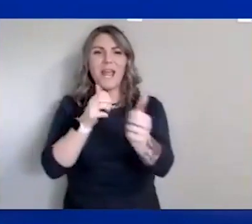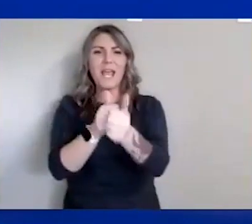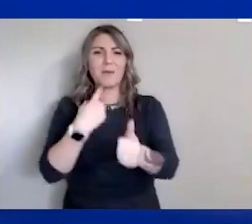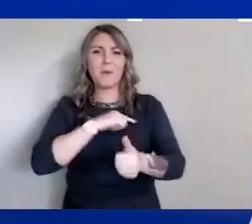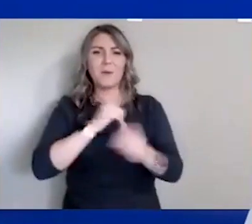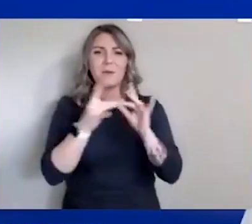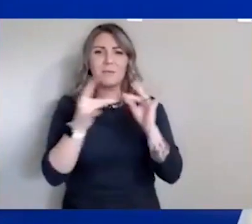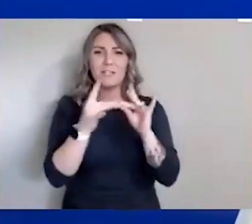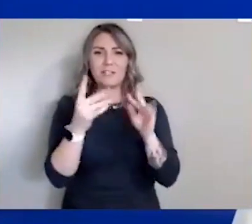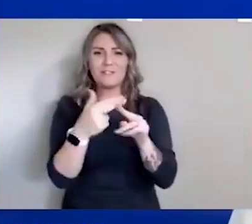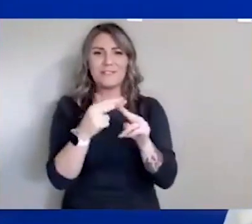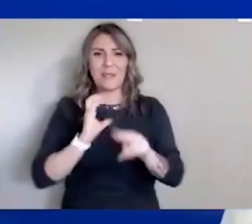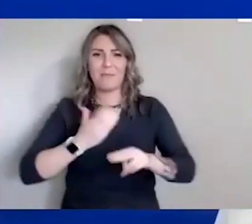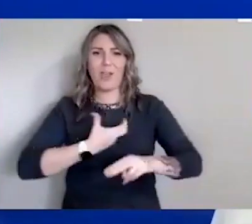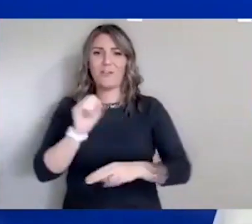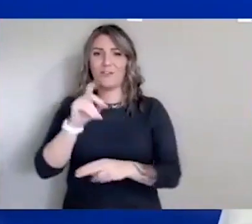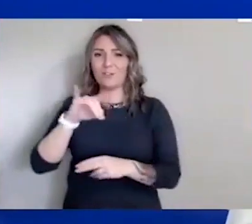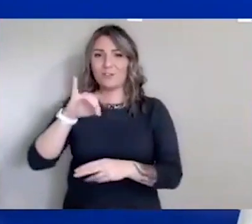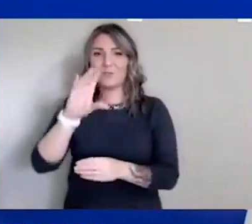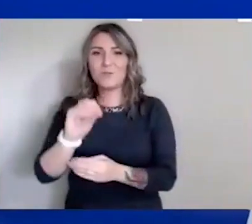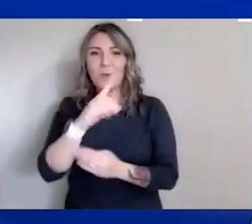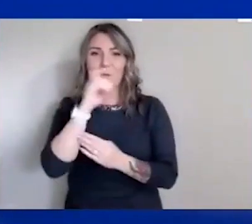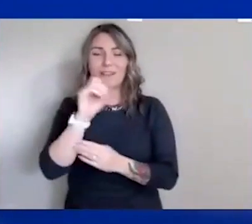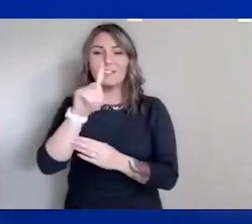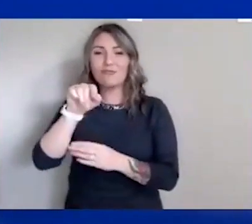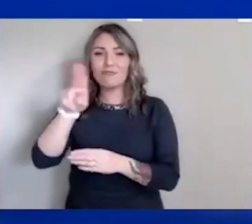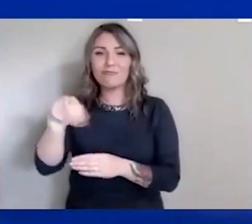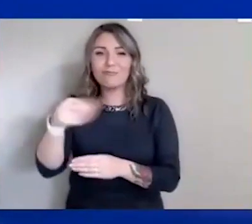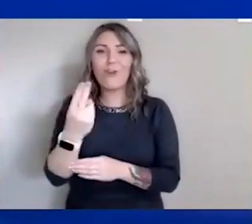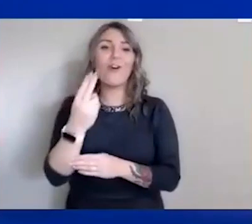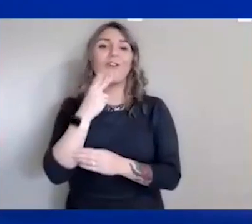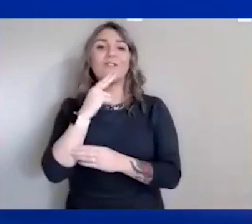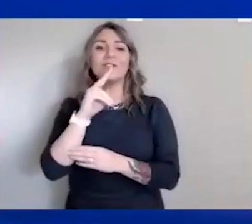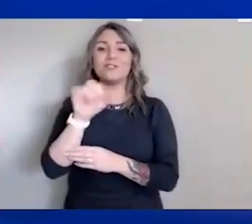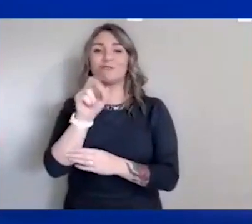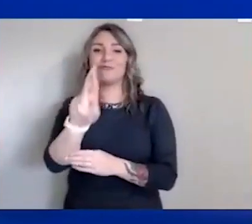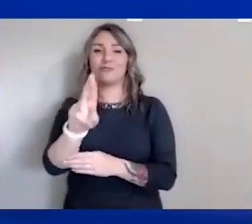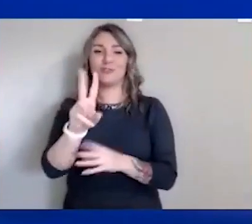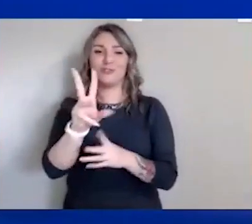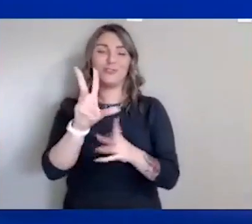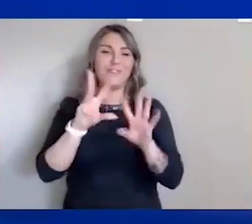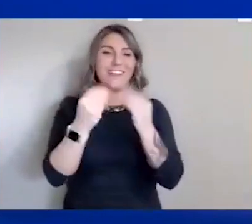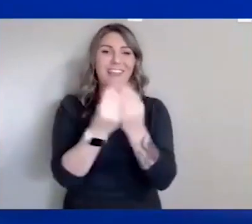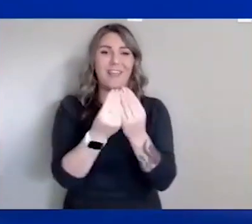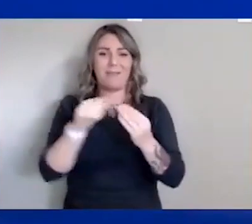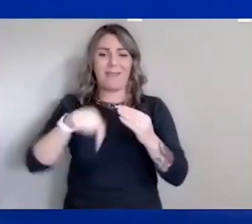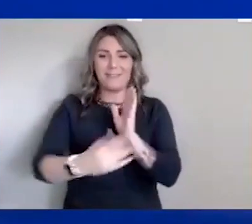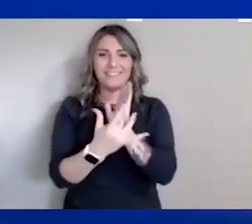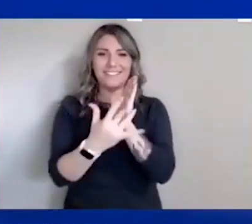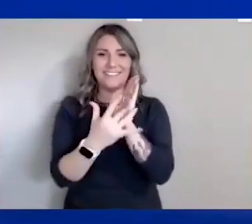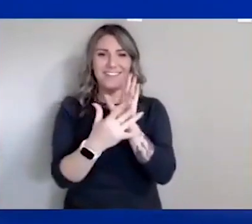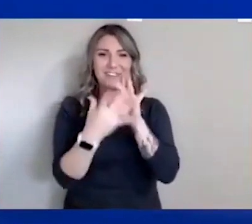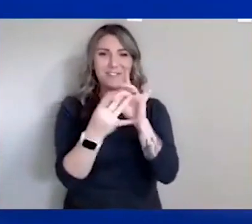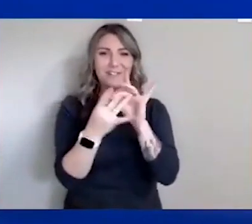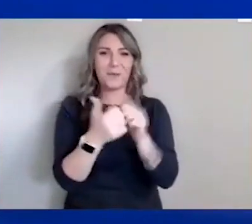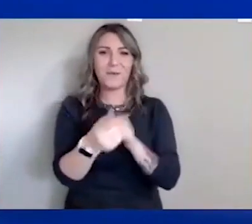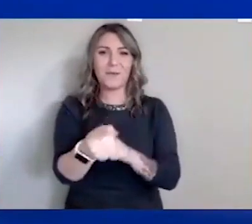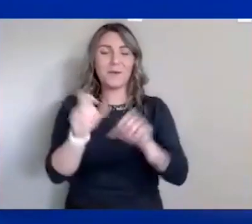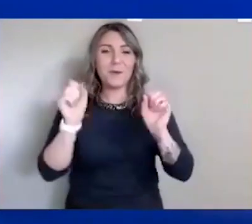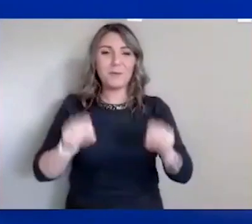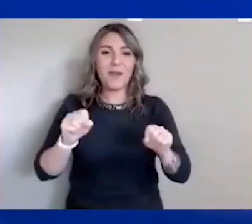studio because the Dolph Simons Jr. family made this technology we use to connect with you possible. The first gift